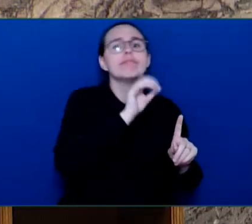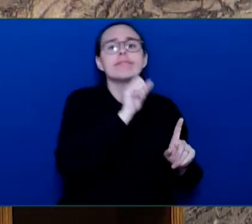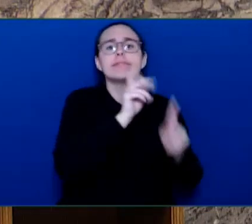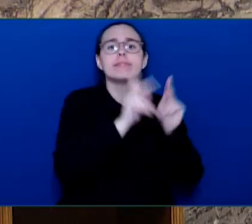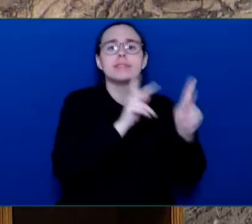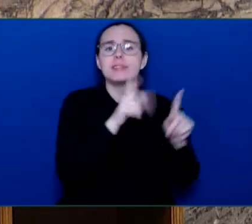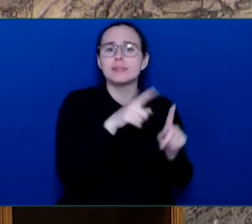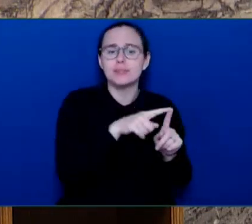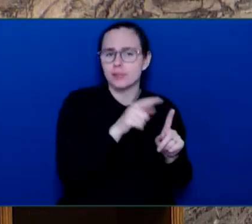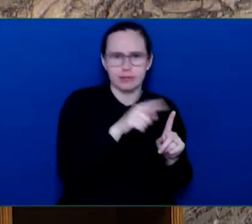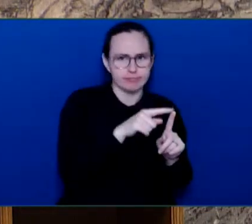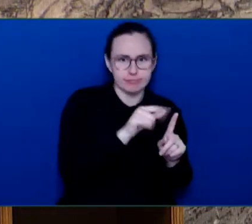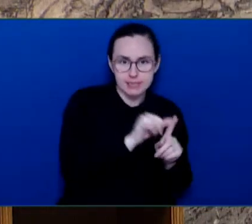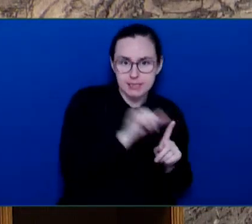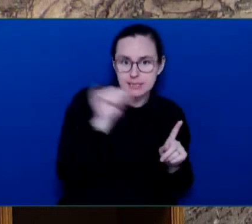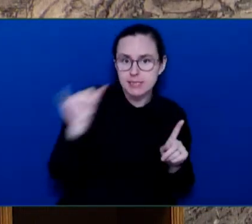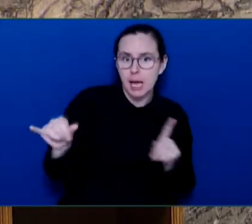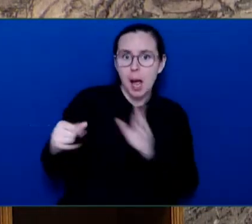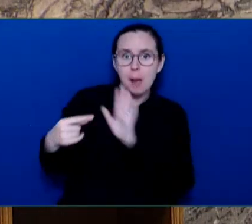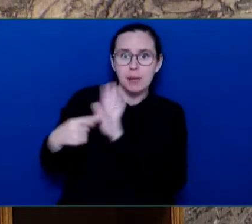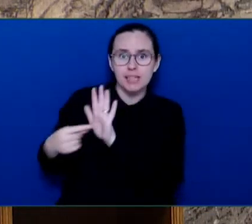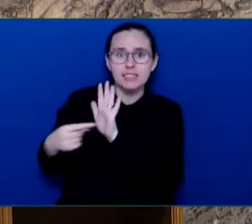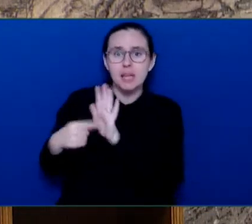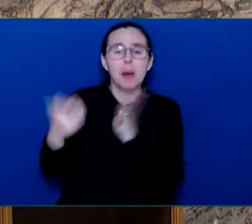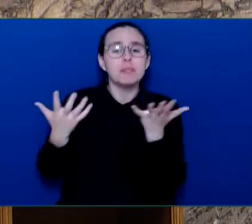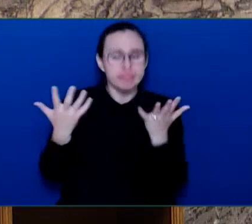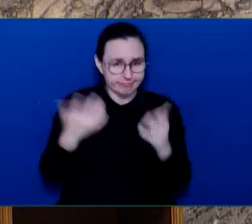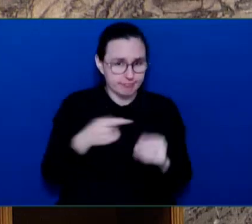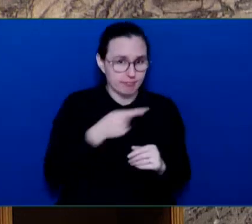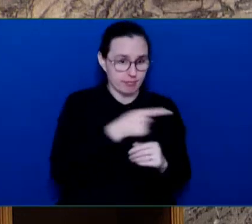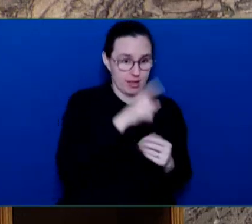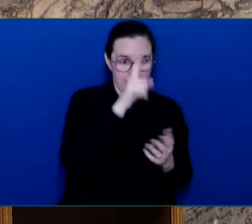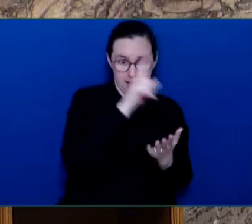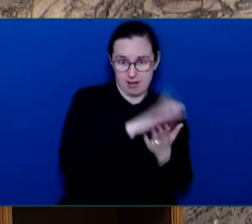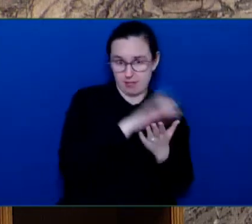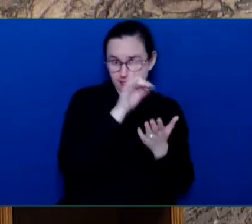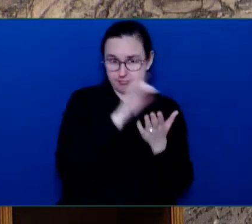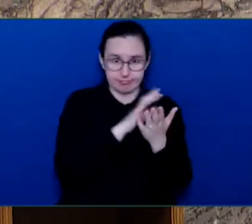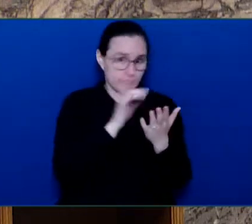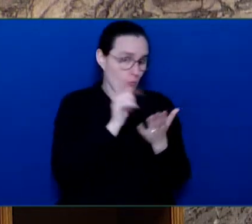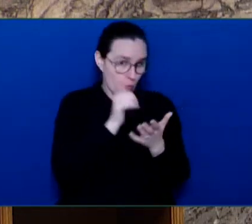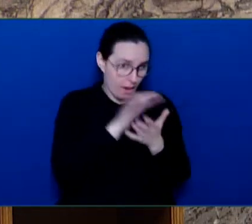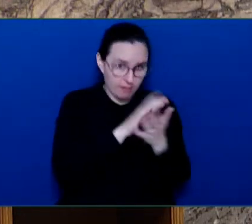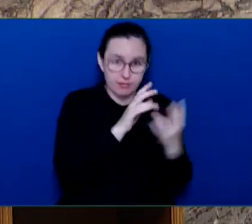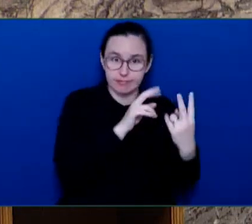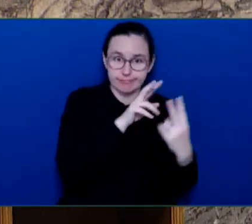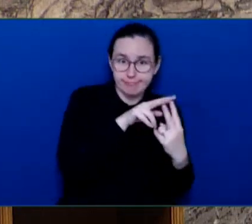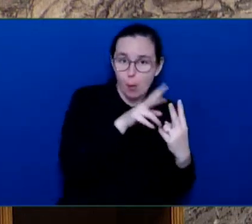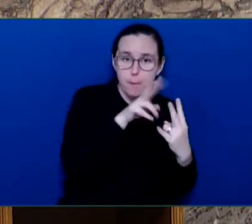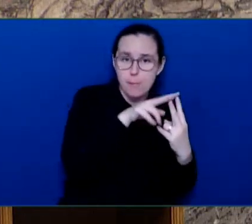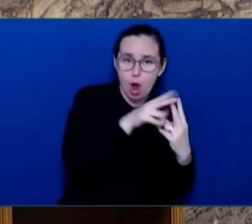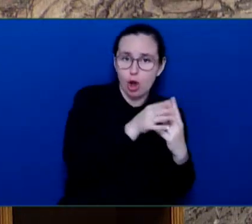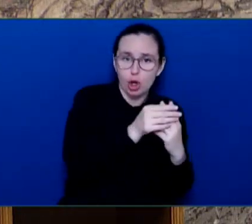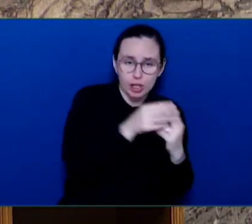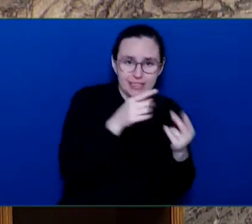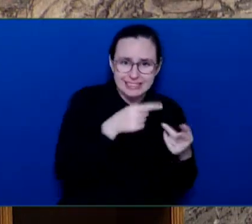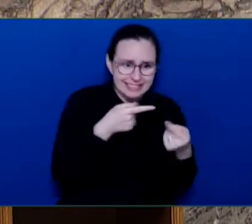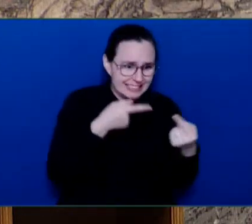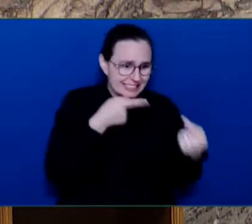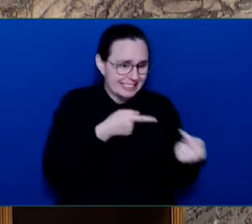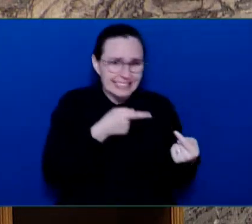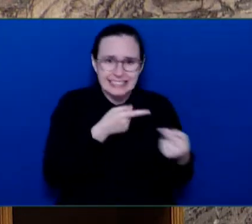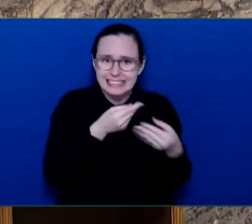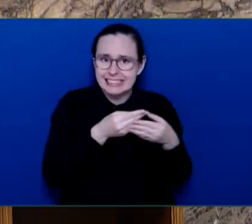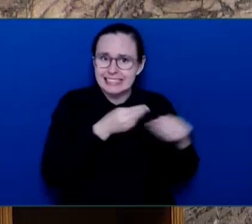so many others, have drastically cut back, limiting dining out, taking a car off the road, and focusing on essential groceries